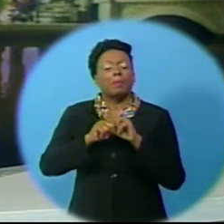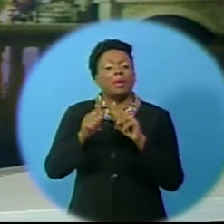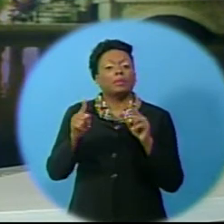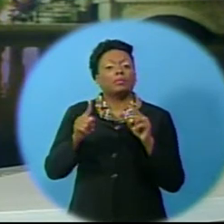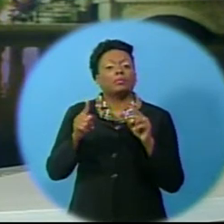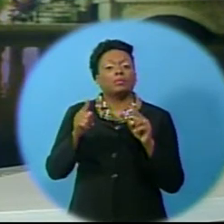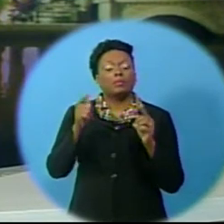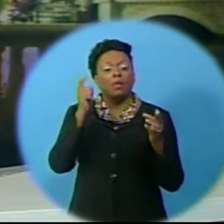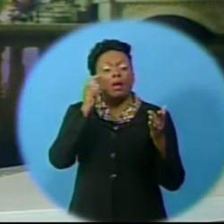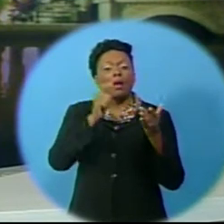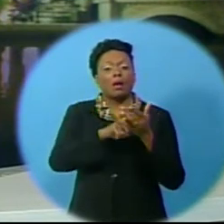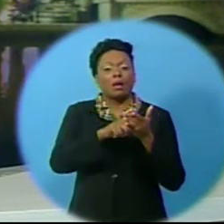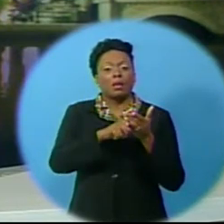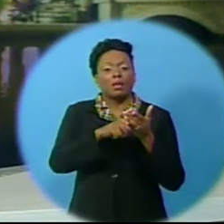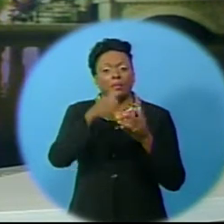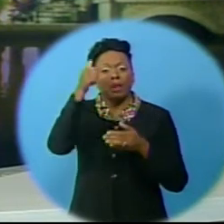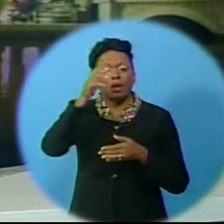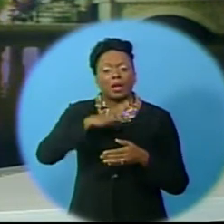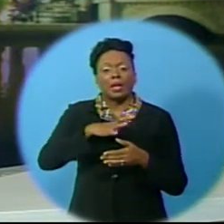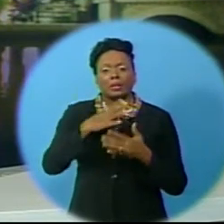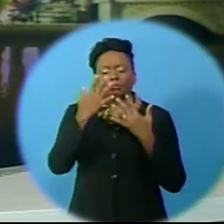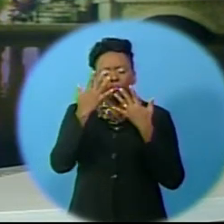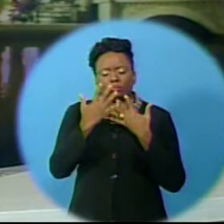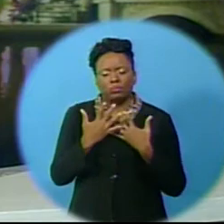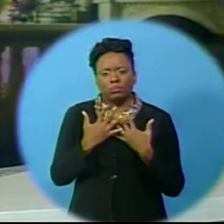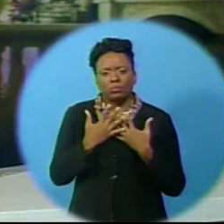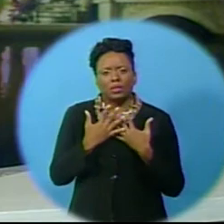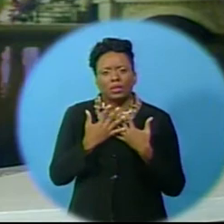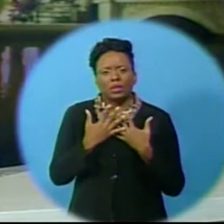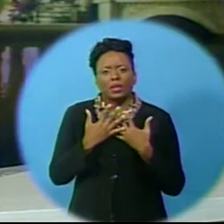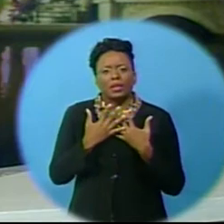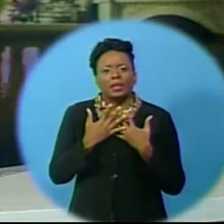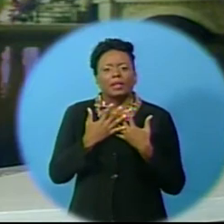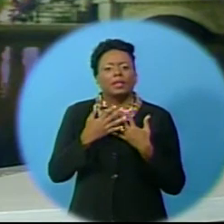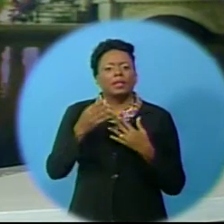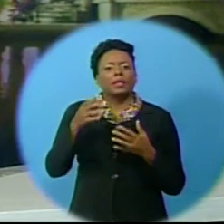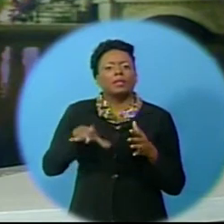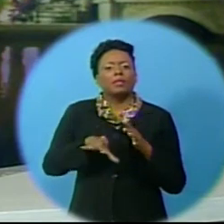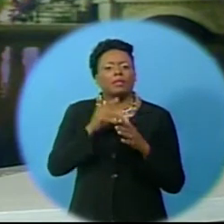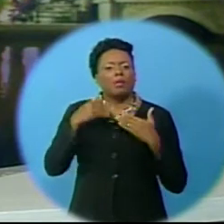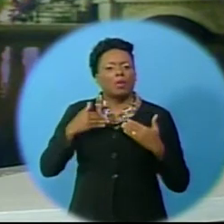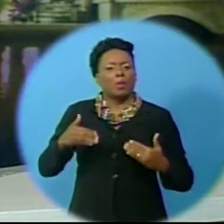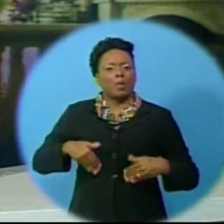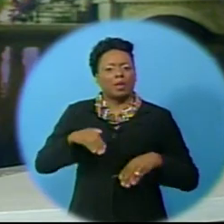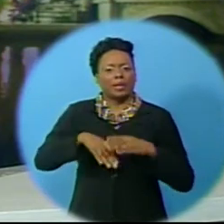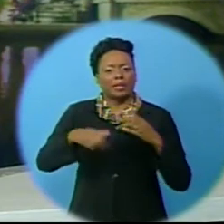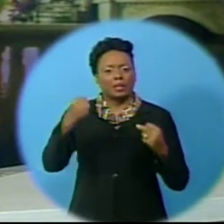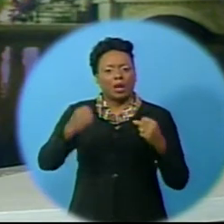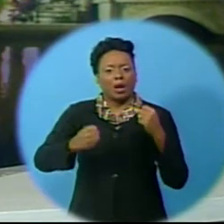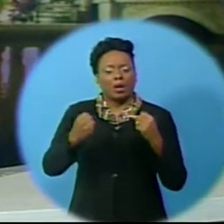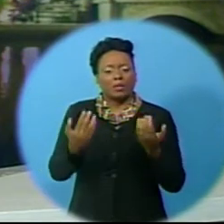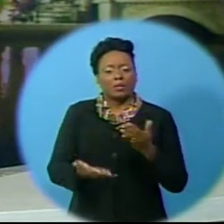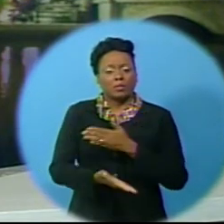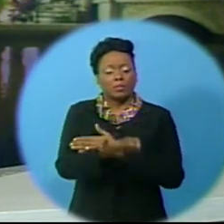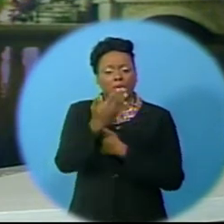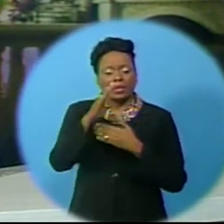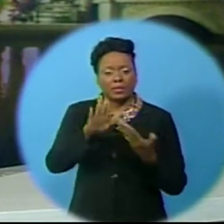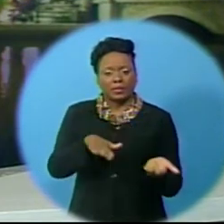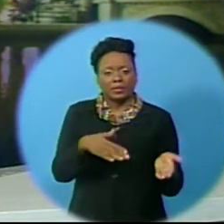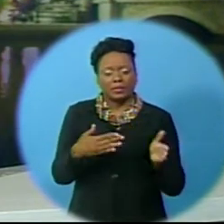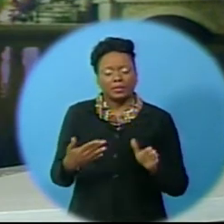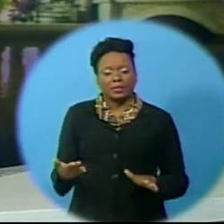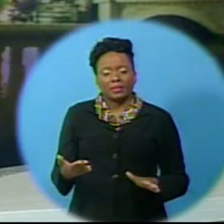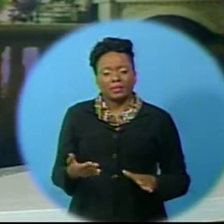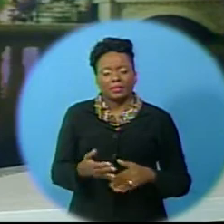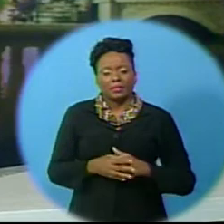note. Police Public Relations Officer, Acting Assistant Superintendent David Welch broke the news that Lane's body was found in his car this morning at